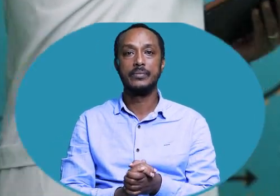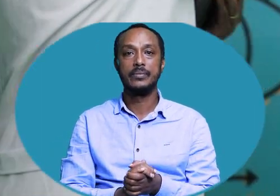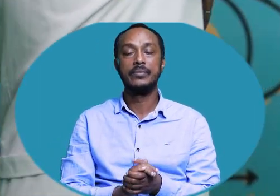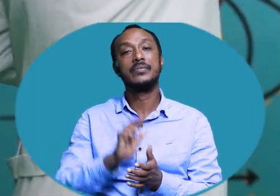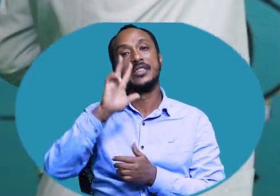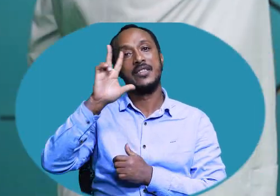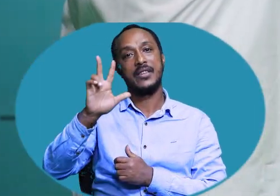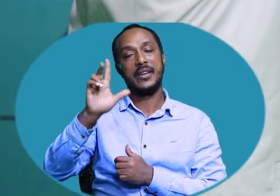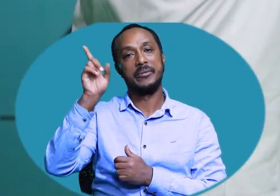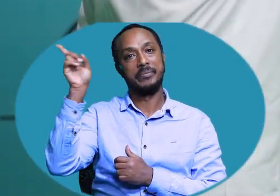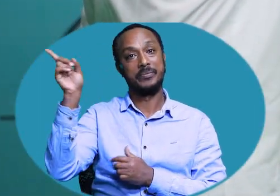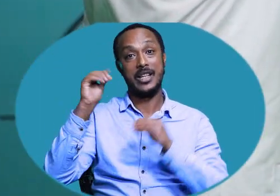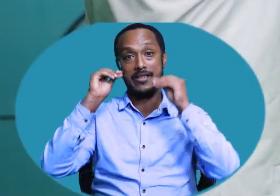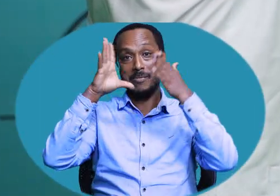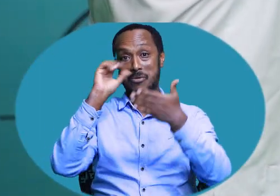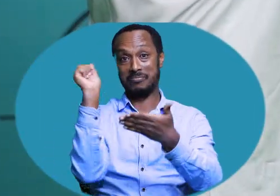3